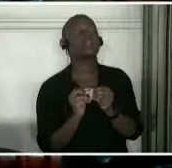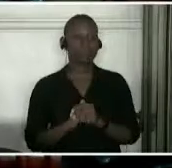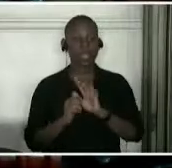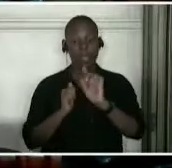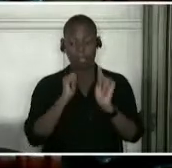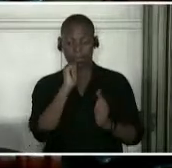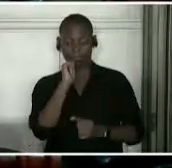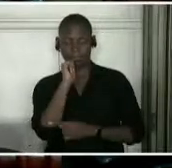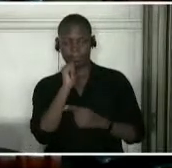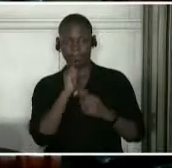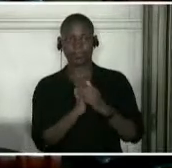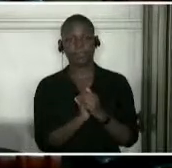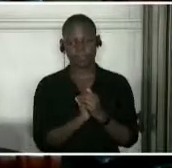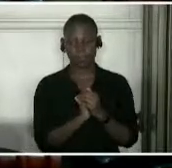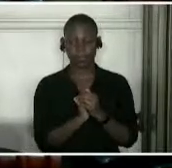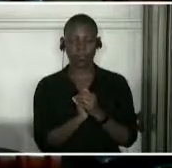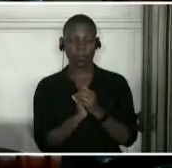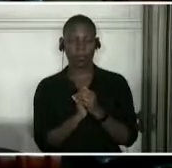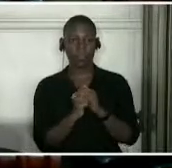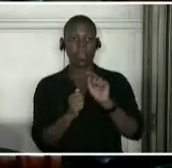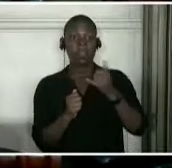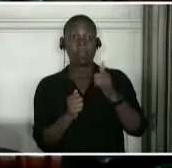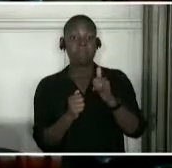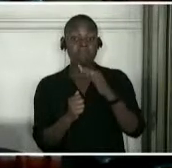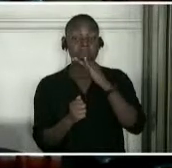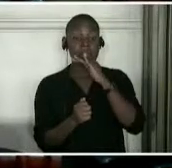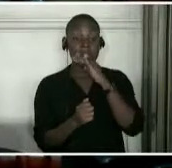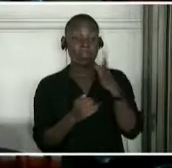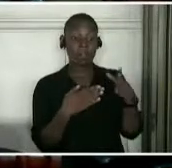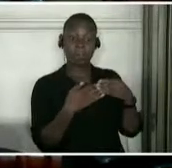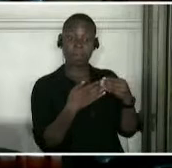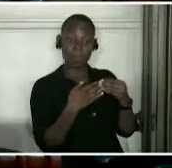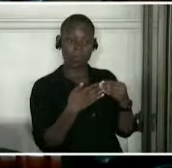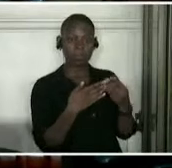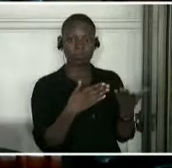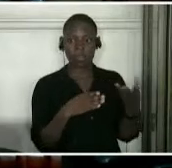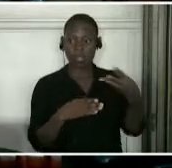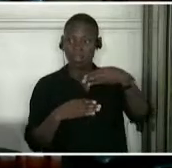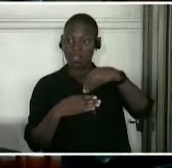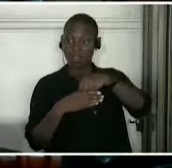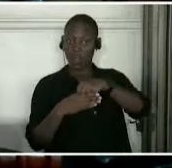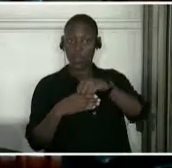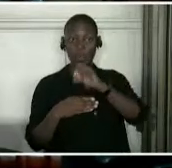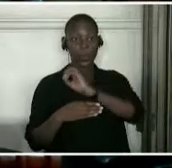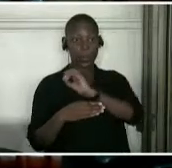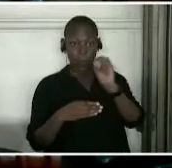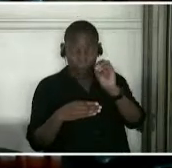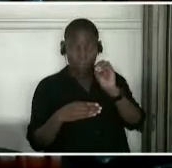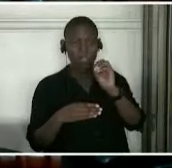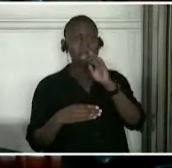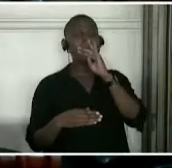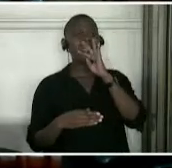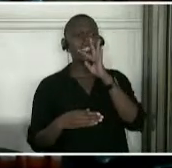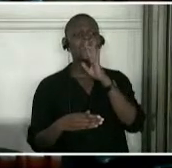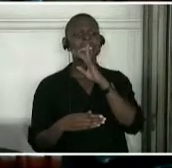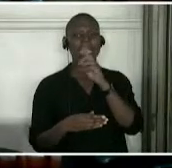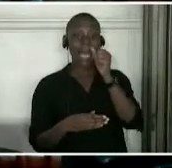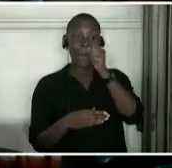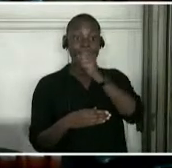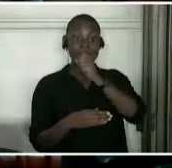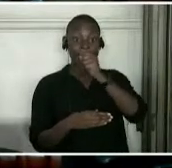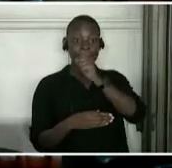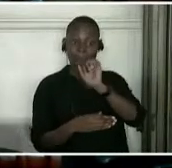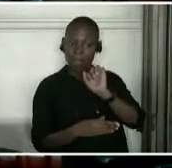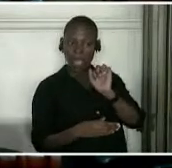are not actively part of a debate are reminded to mute their microphones and